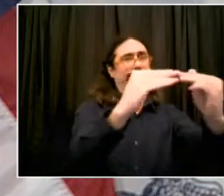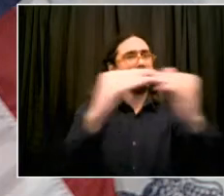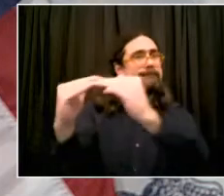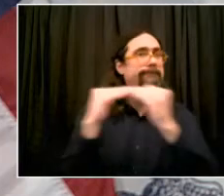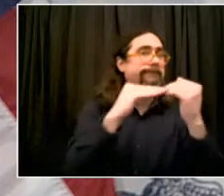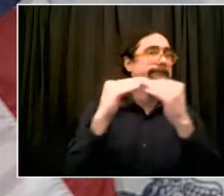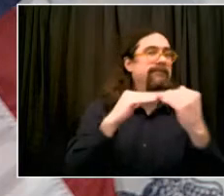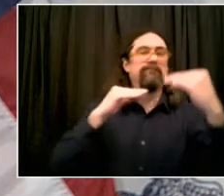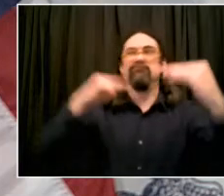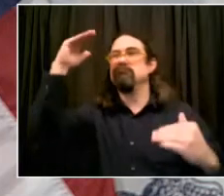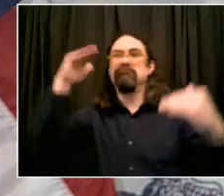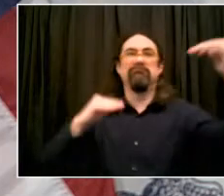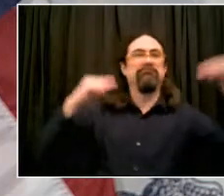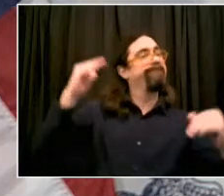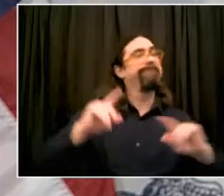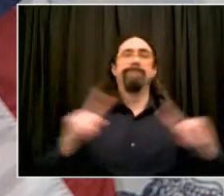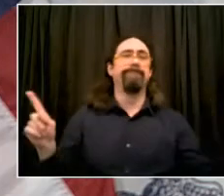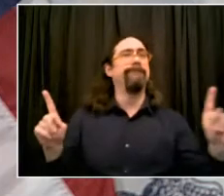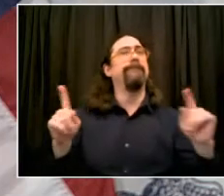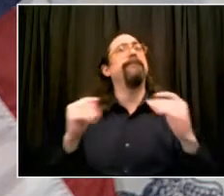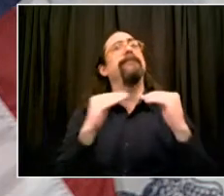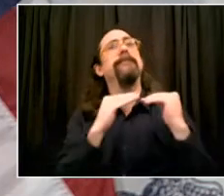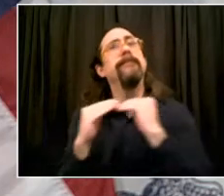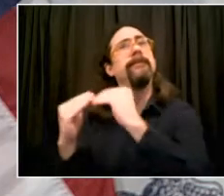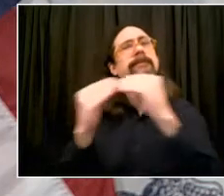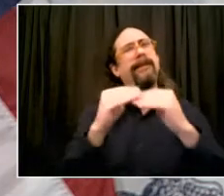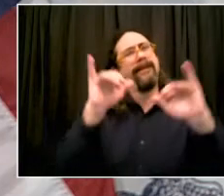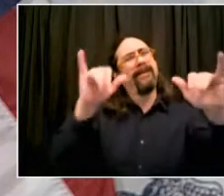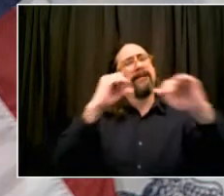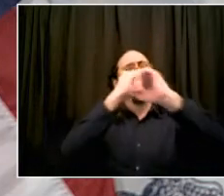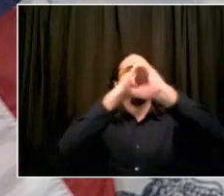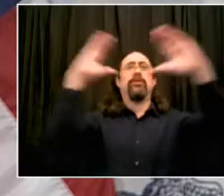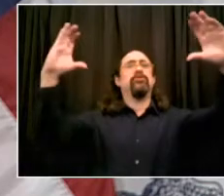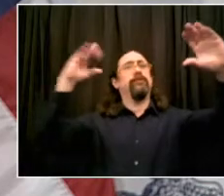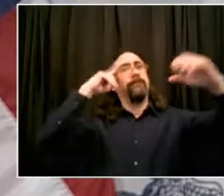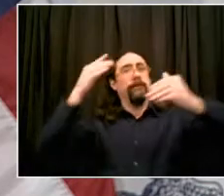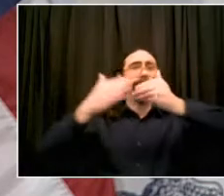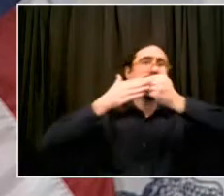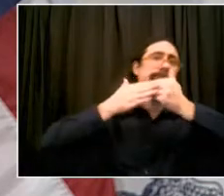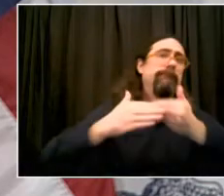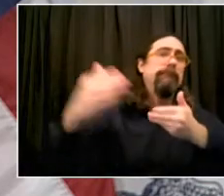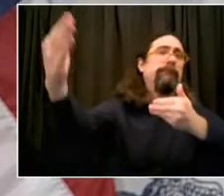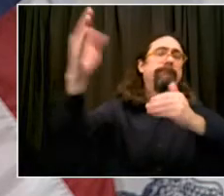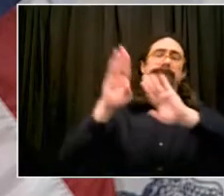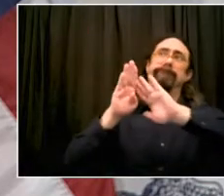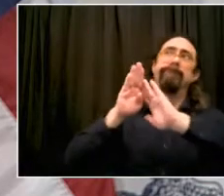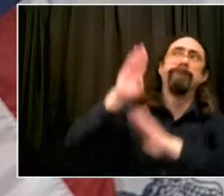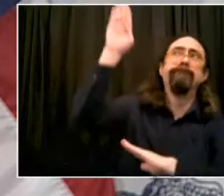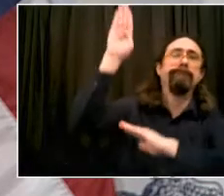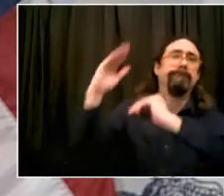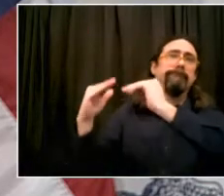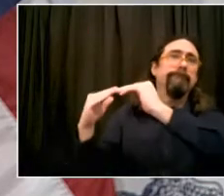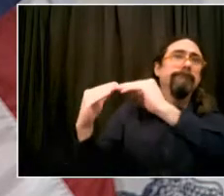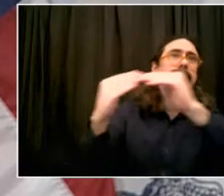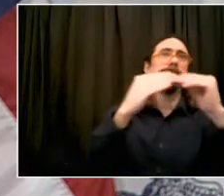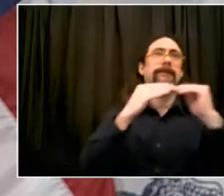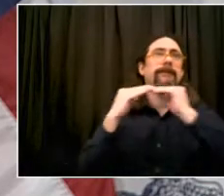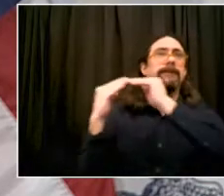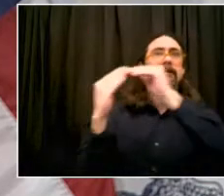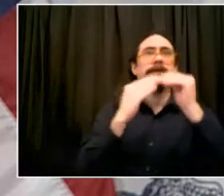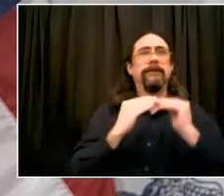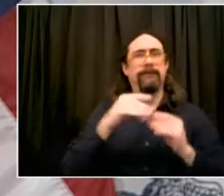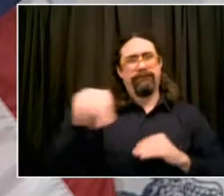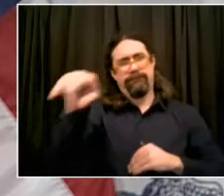all of us. This will be the work in 2021. And you're going to see before your eyes this city coming back strong and